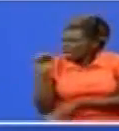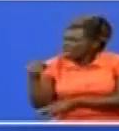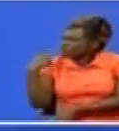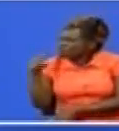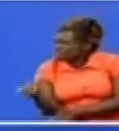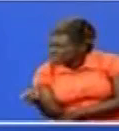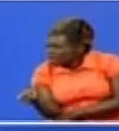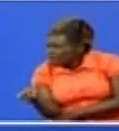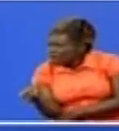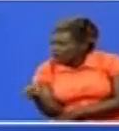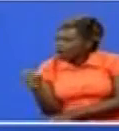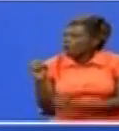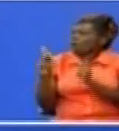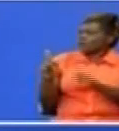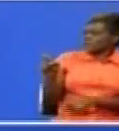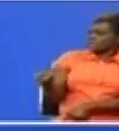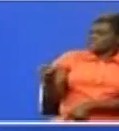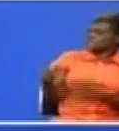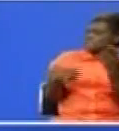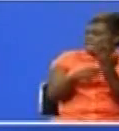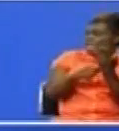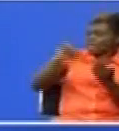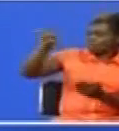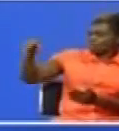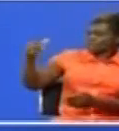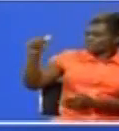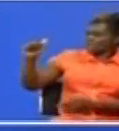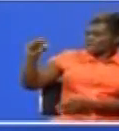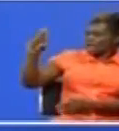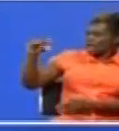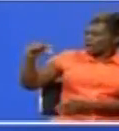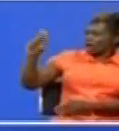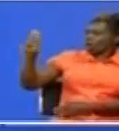And they told me, oh, this guy, he's called